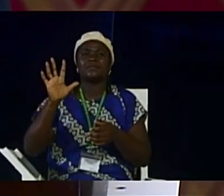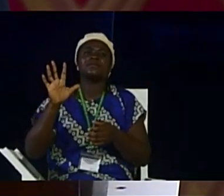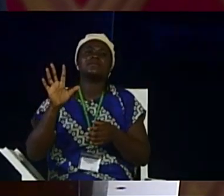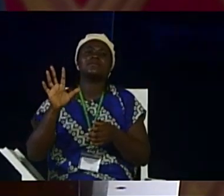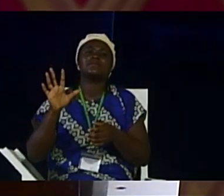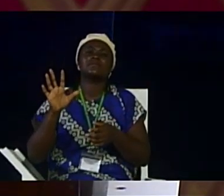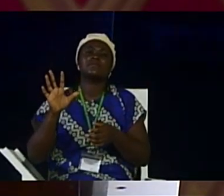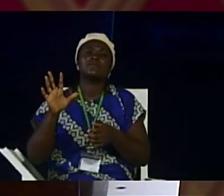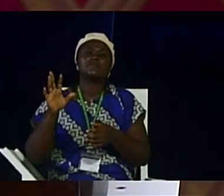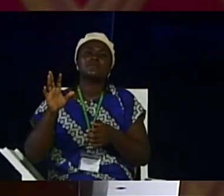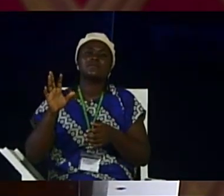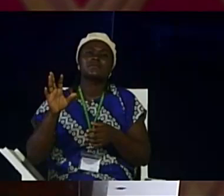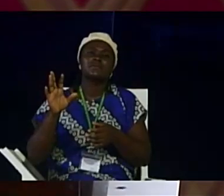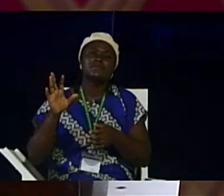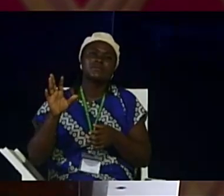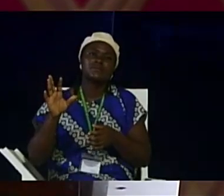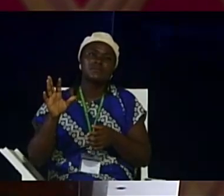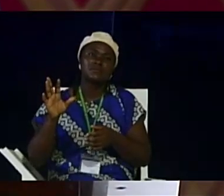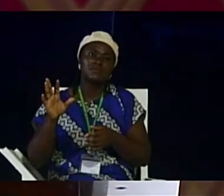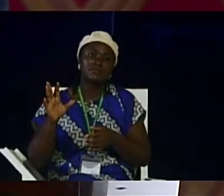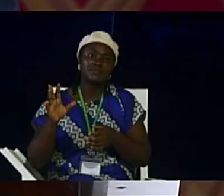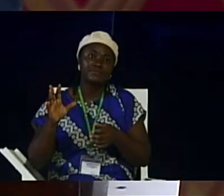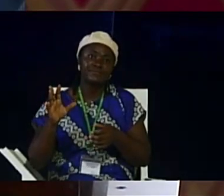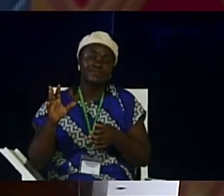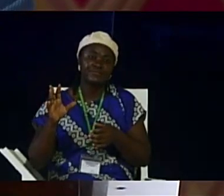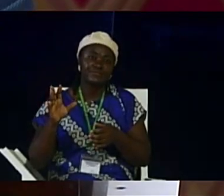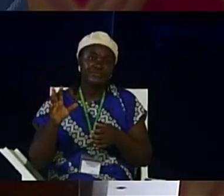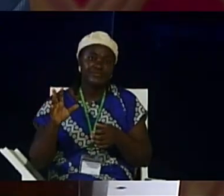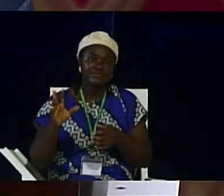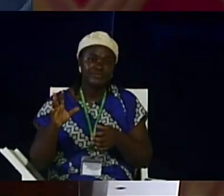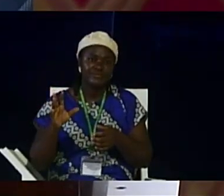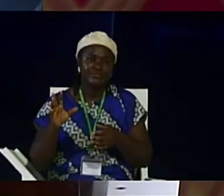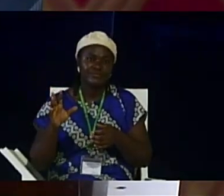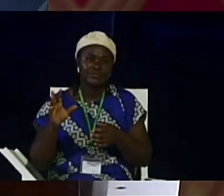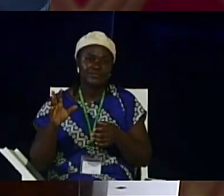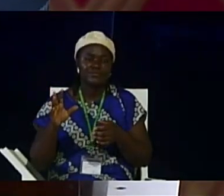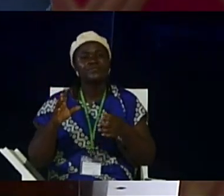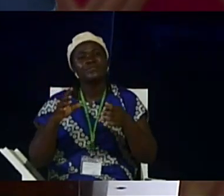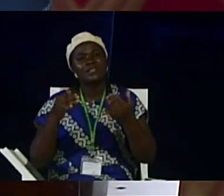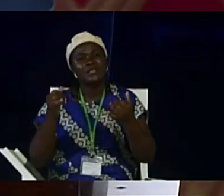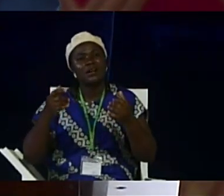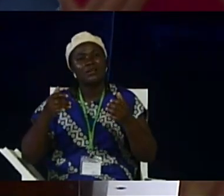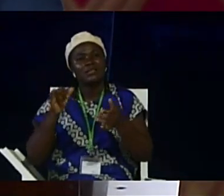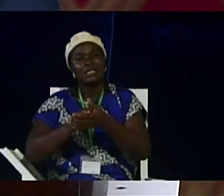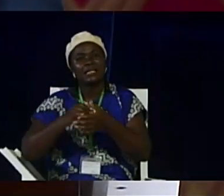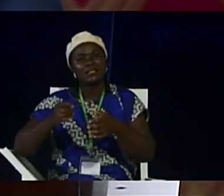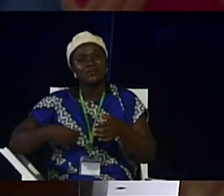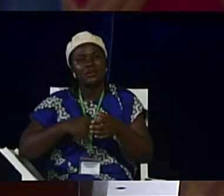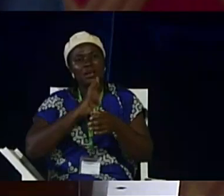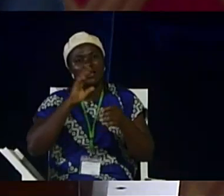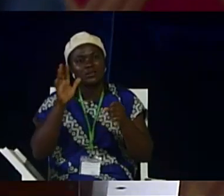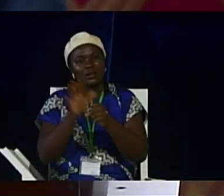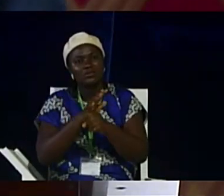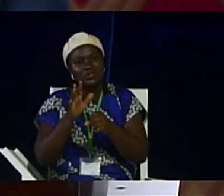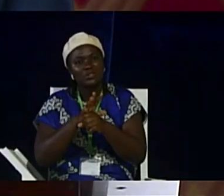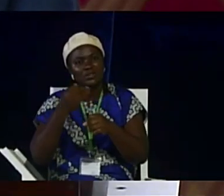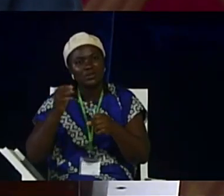and it reads this way, not that we are sufficient of